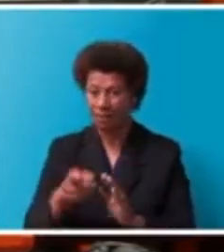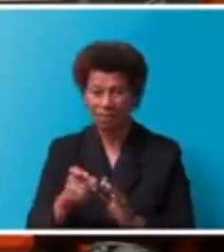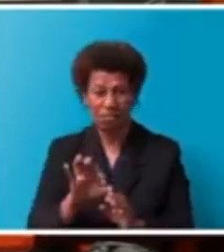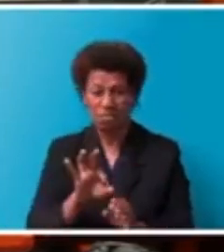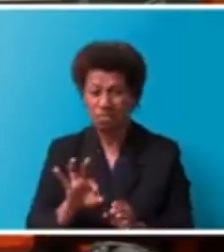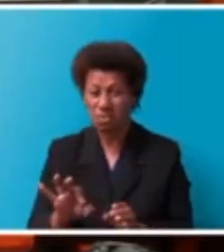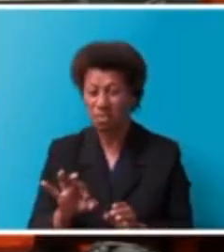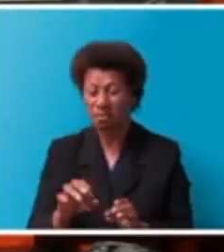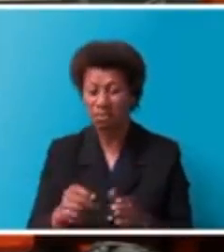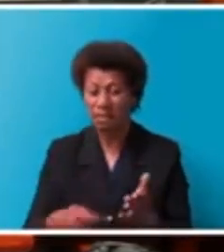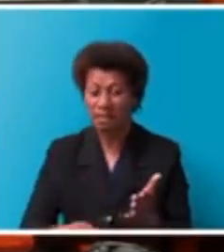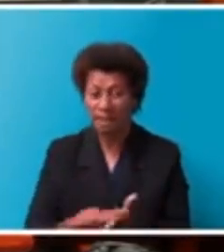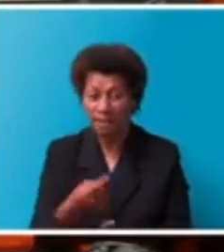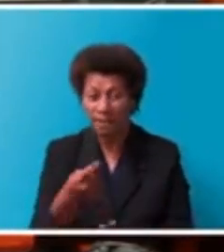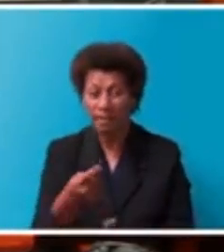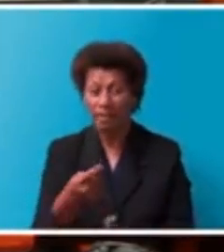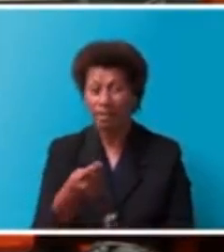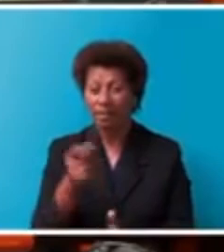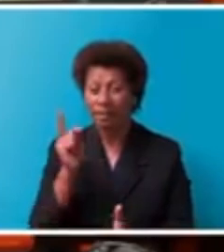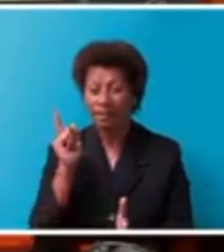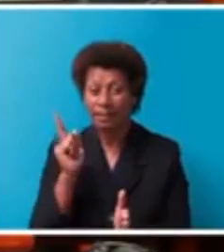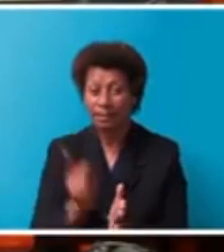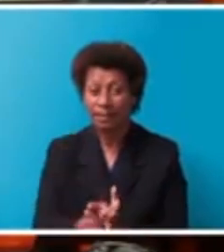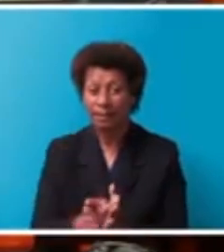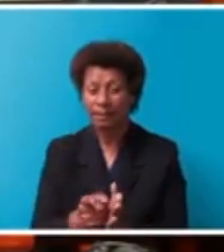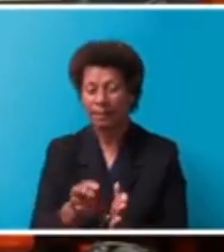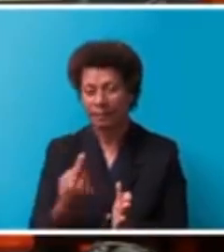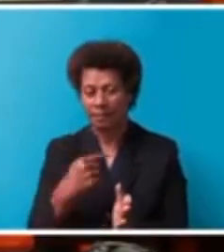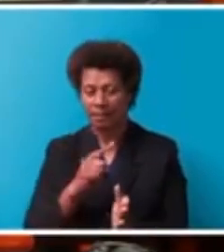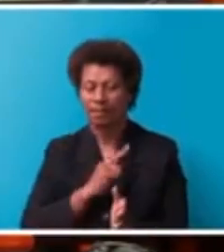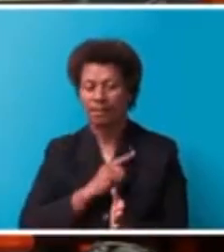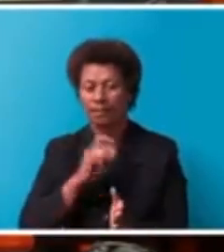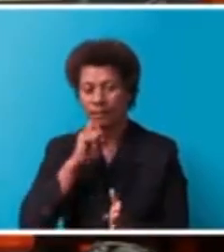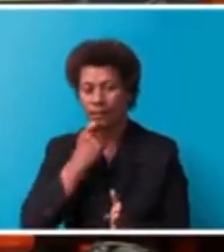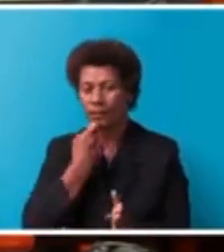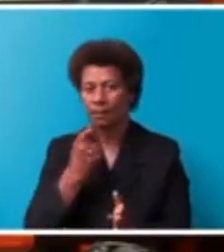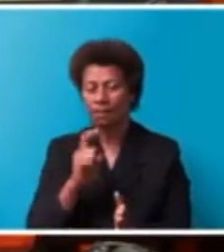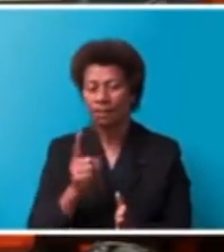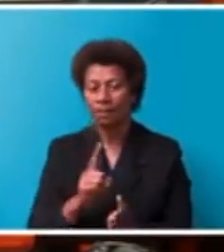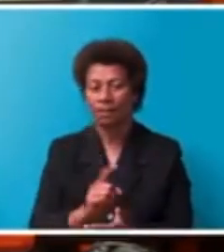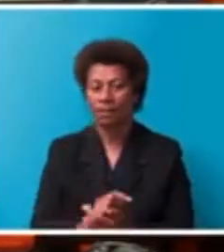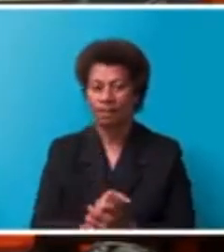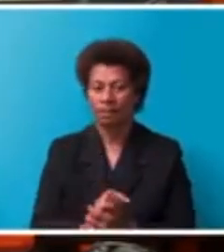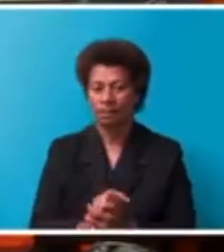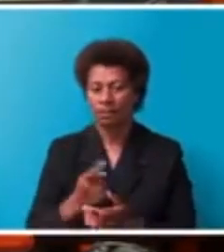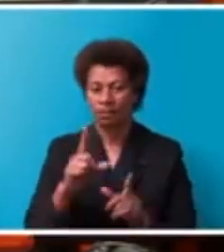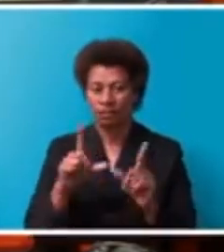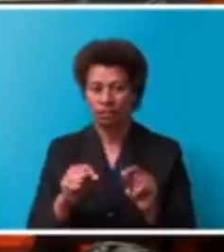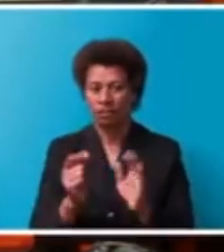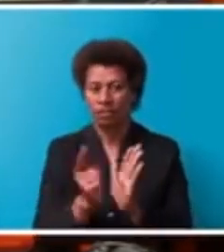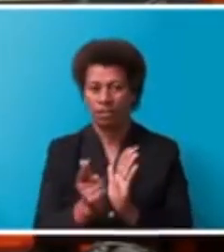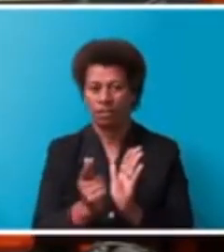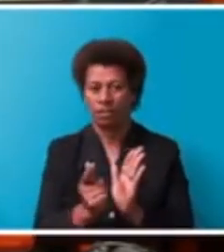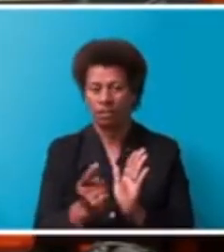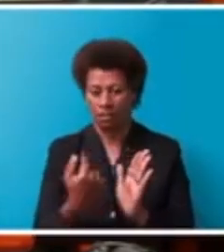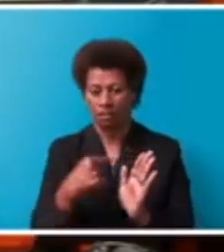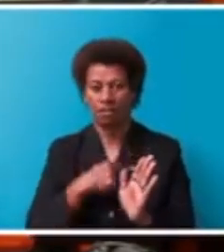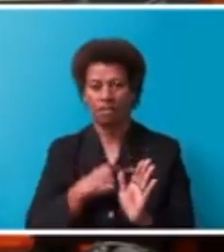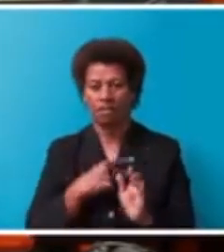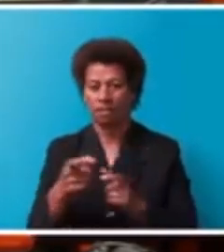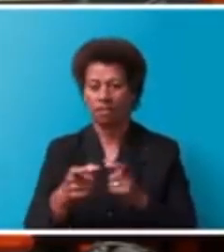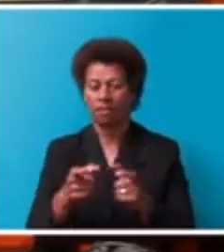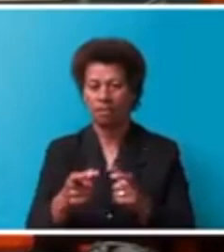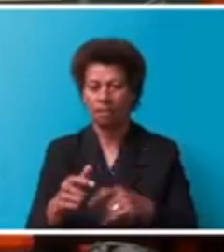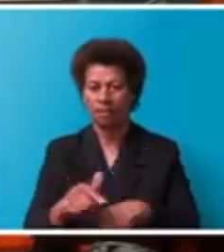opportunity to pay their lease up on time, we will exercise our right in law to the fullest as your landlord. As of yesterday,